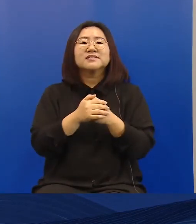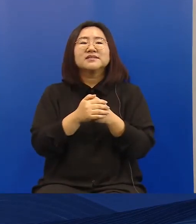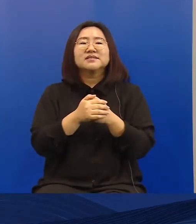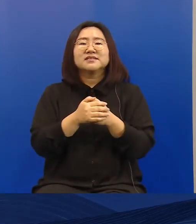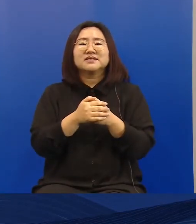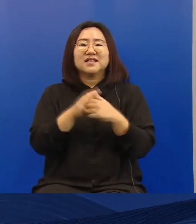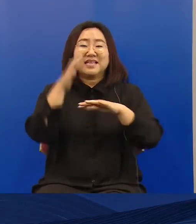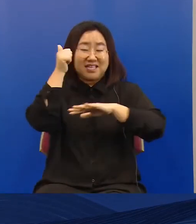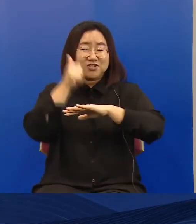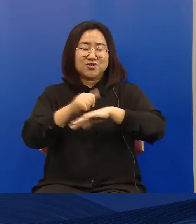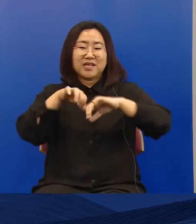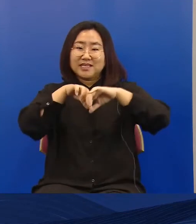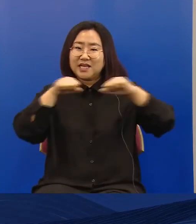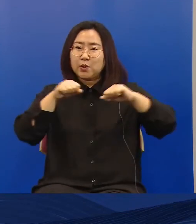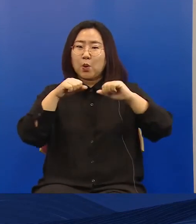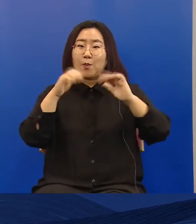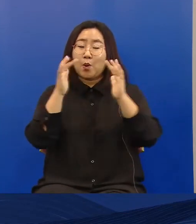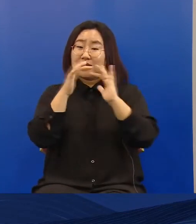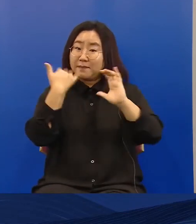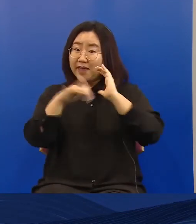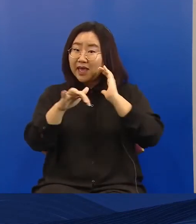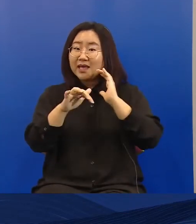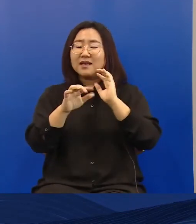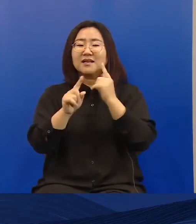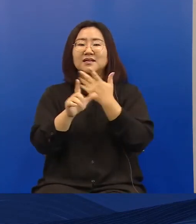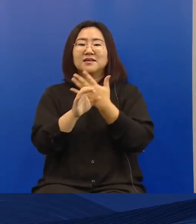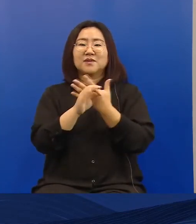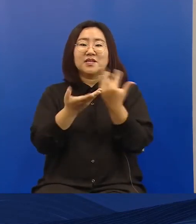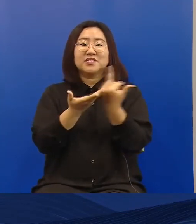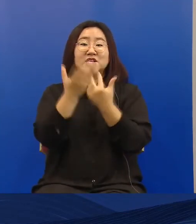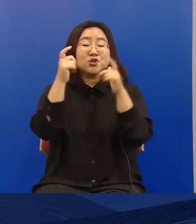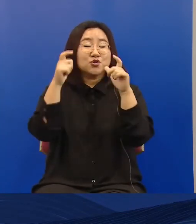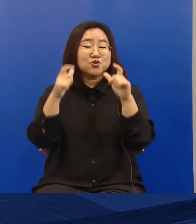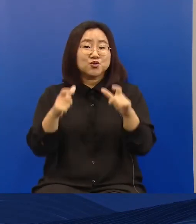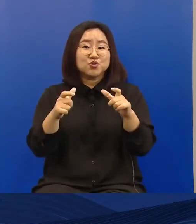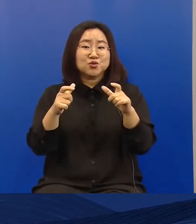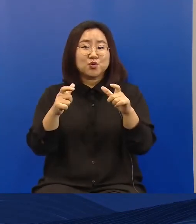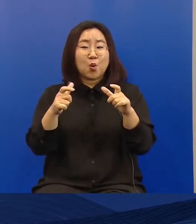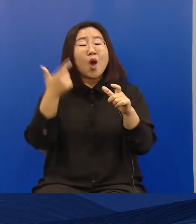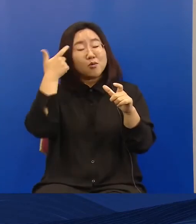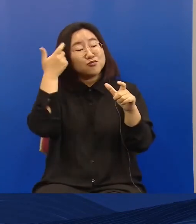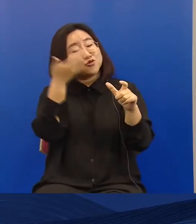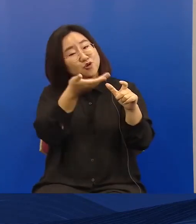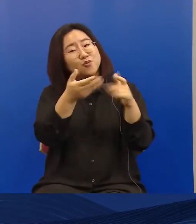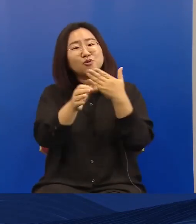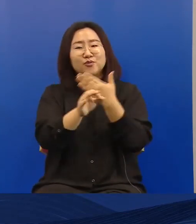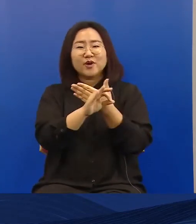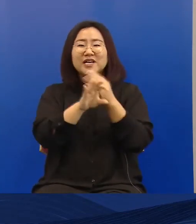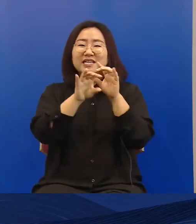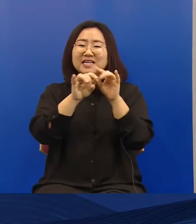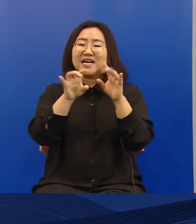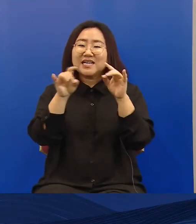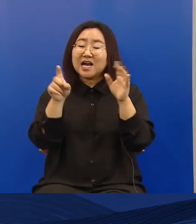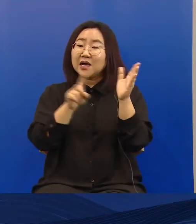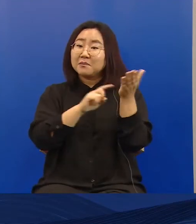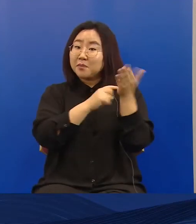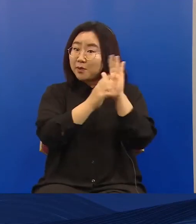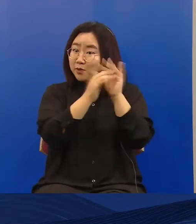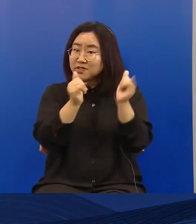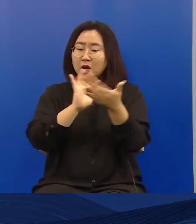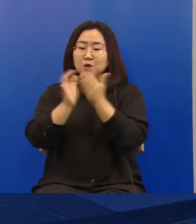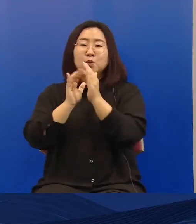we got today. So I hope that you can contact us via email for us